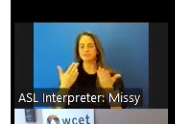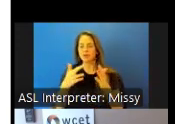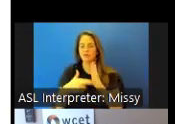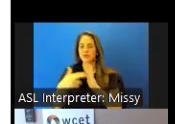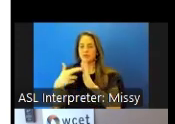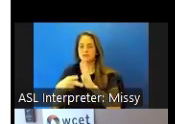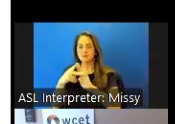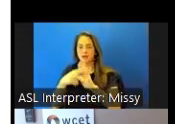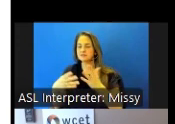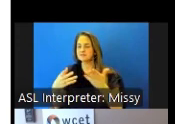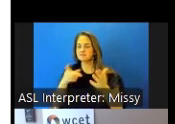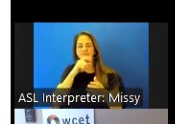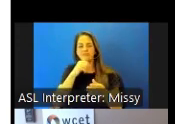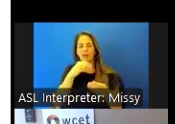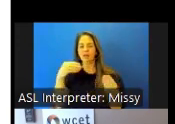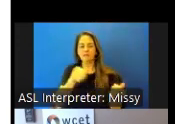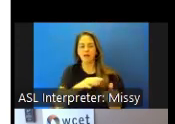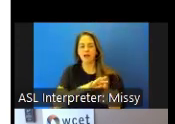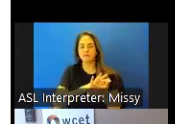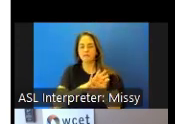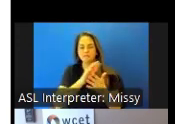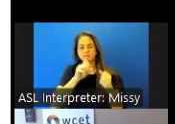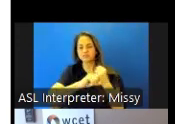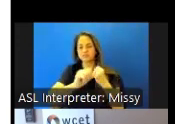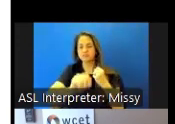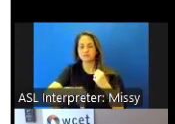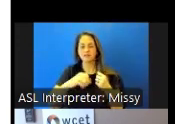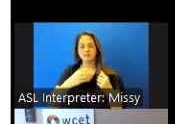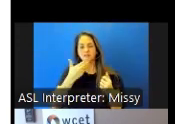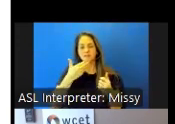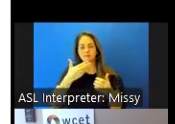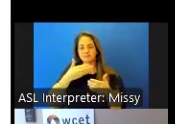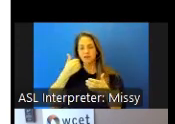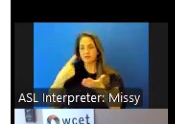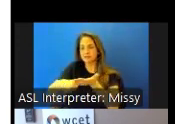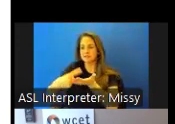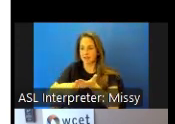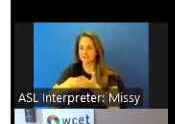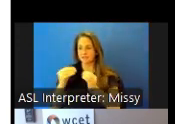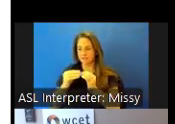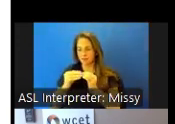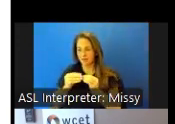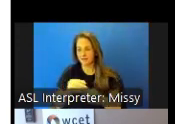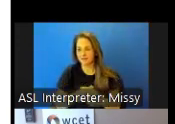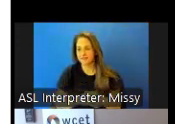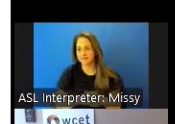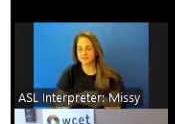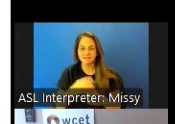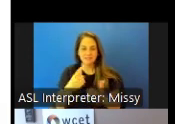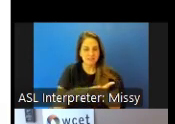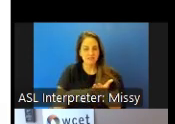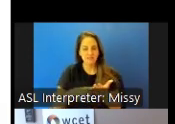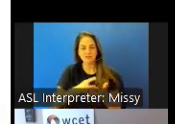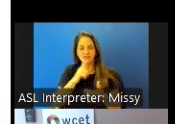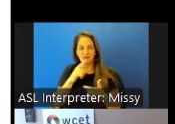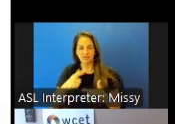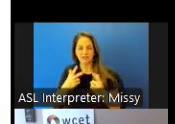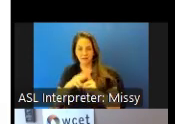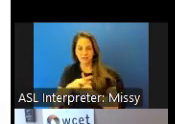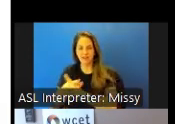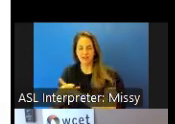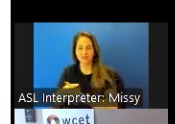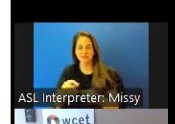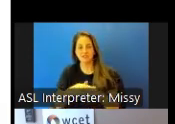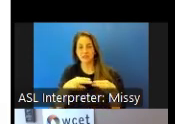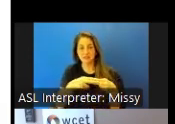We're not going to spend a lot of time on that because I think it'd be better to spend more time on the discussion, your questions, and practical implications. So we'll run through those